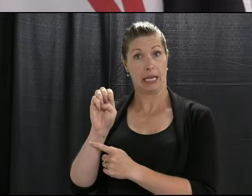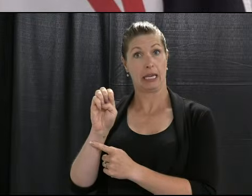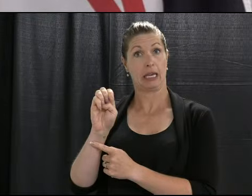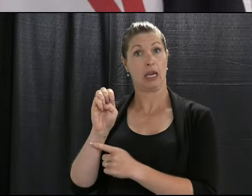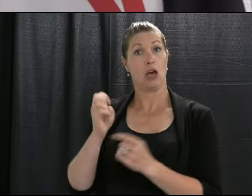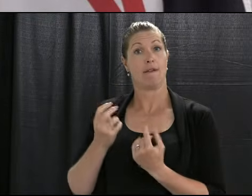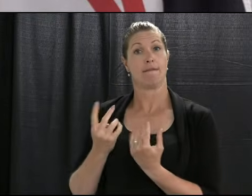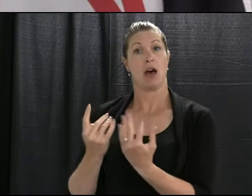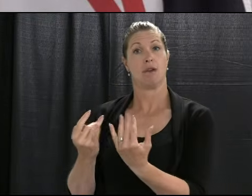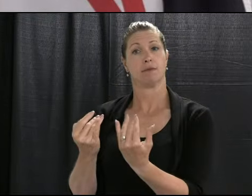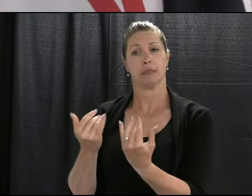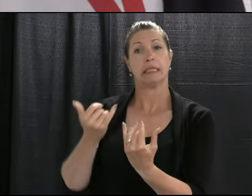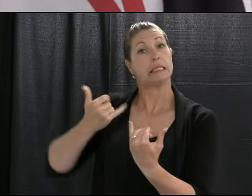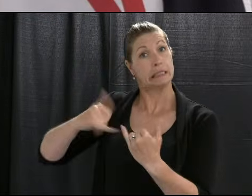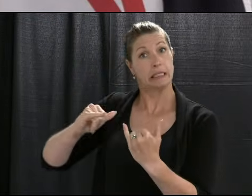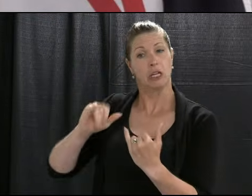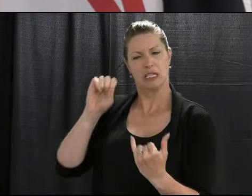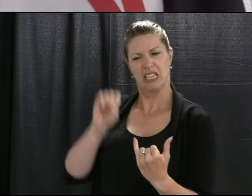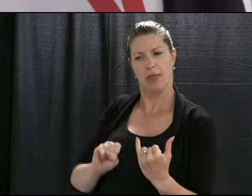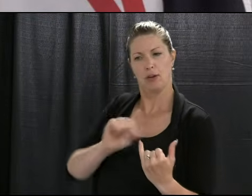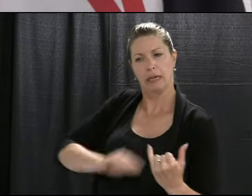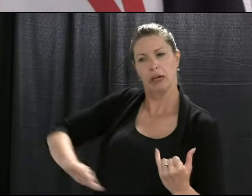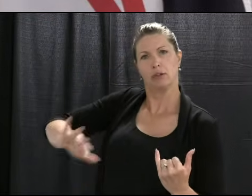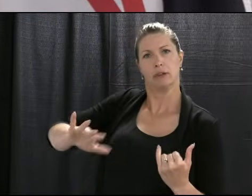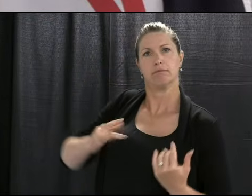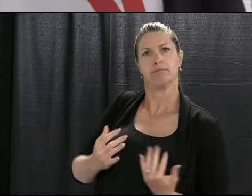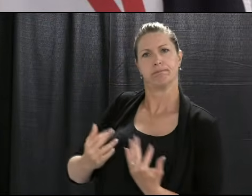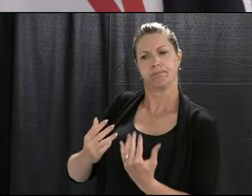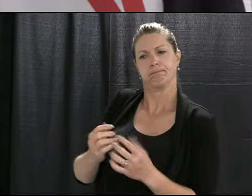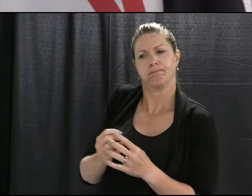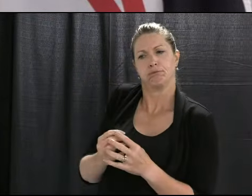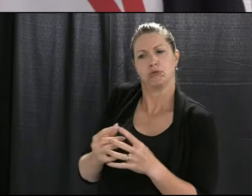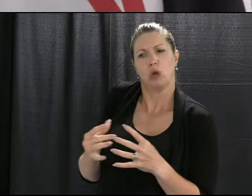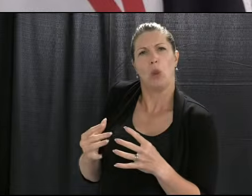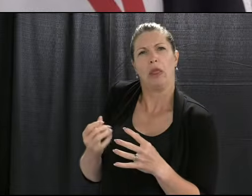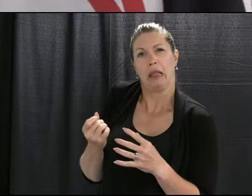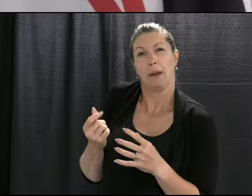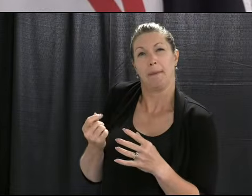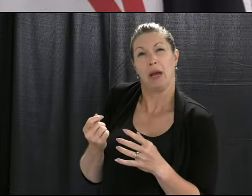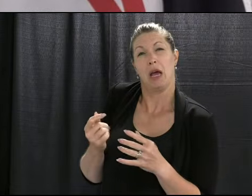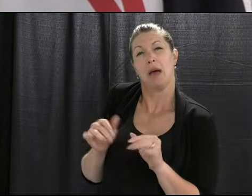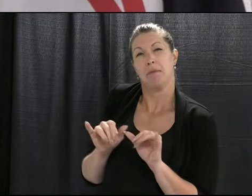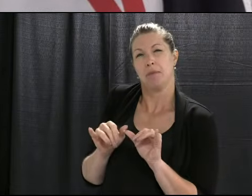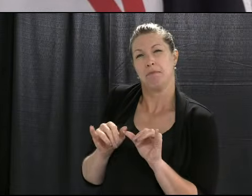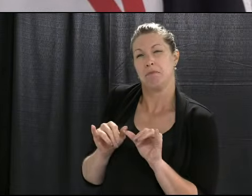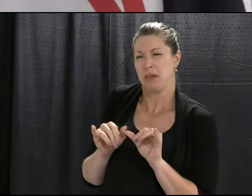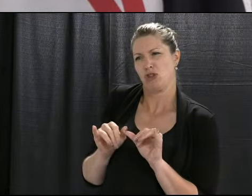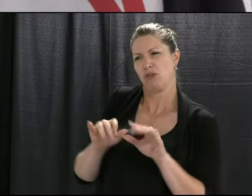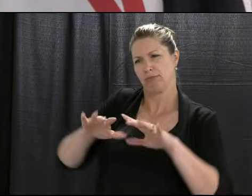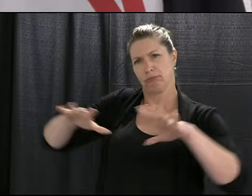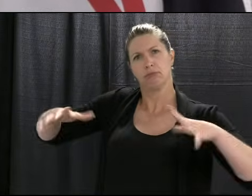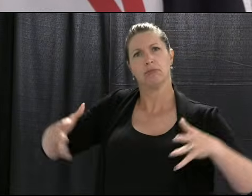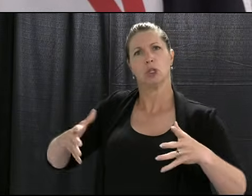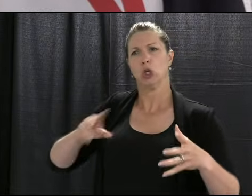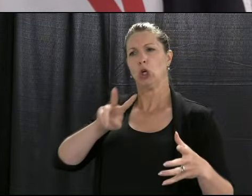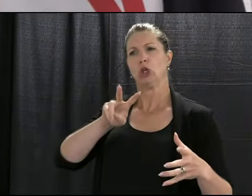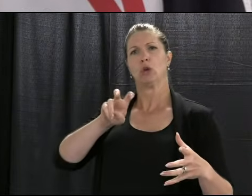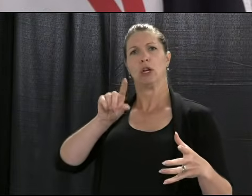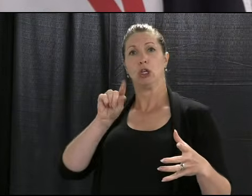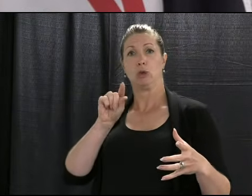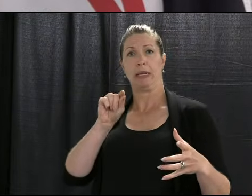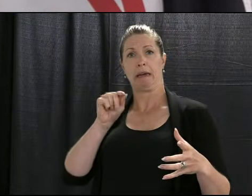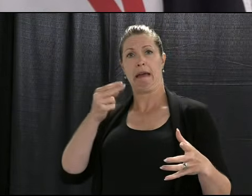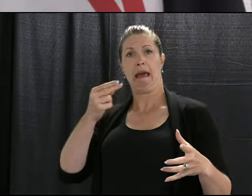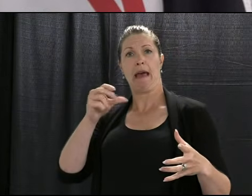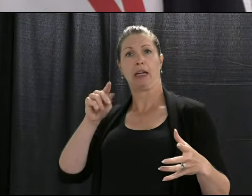fire is still fairly active. Marginal growth overnight, but it is holding at about 220 hectares. Today, there'll be